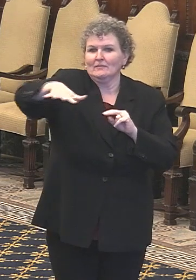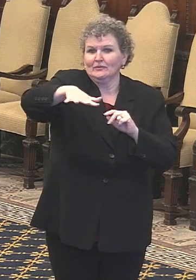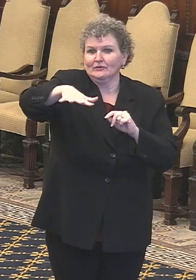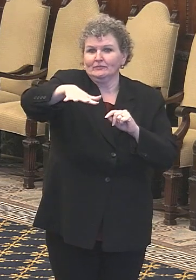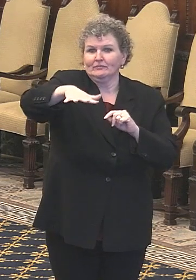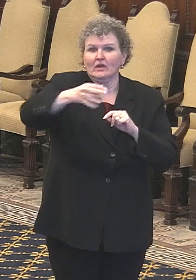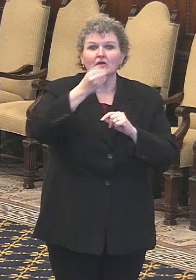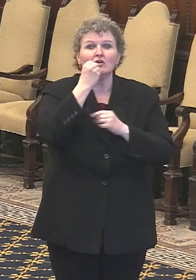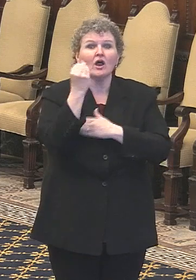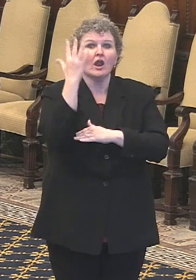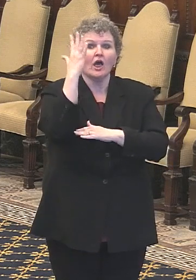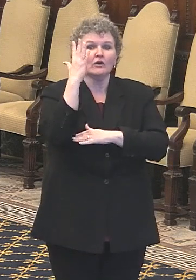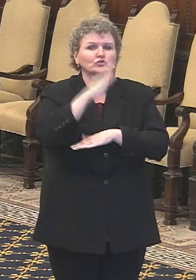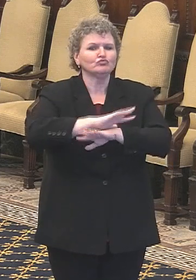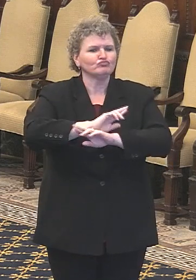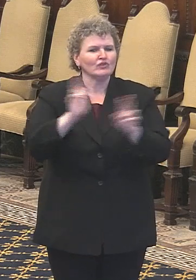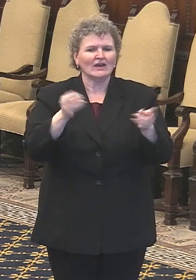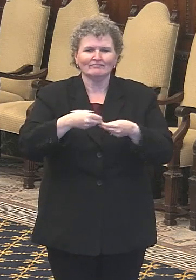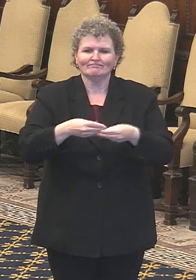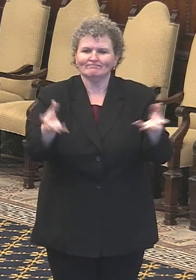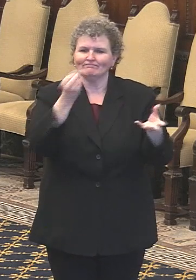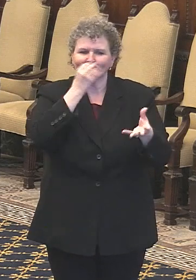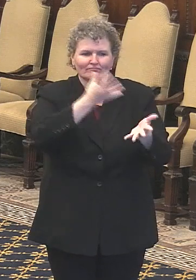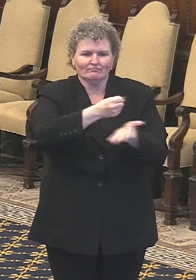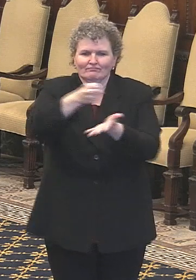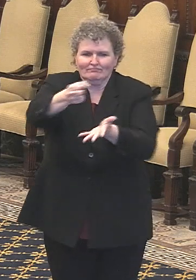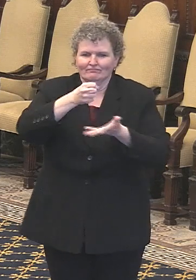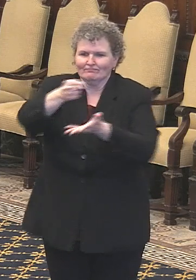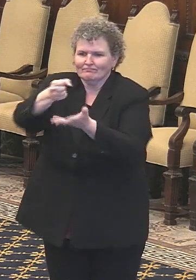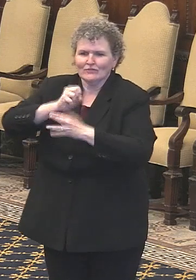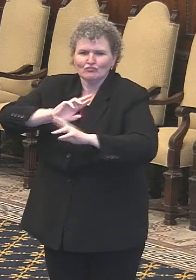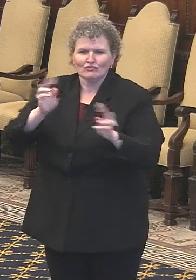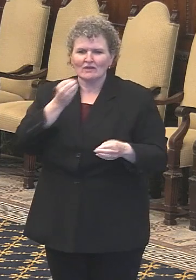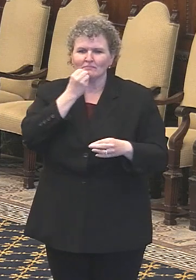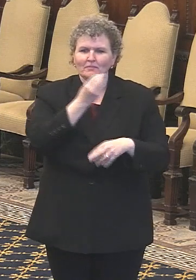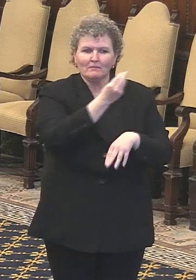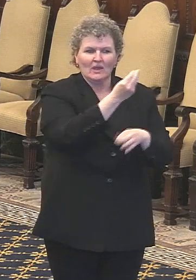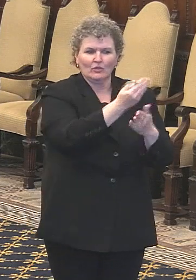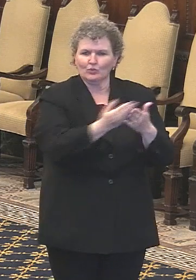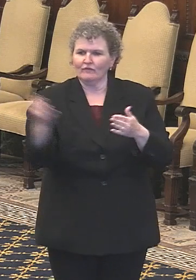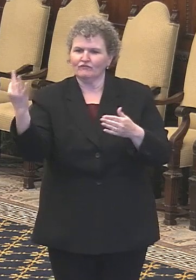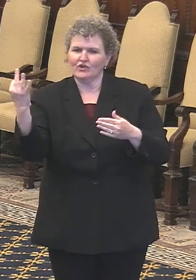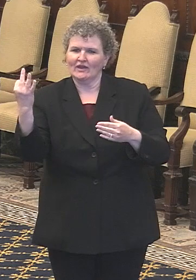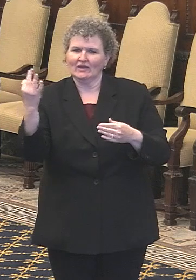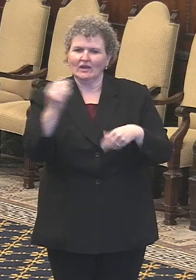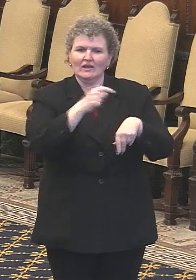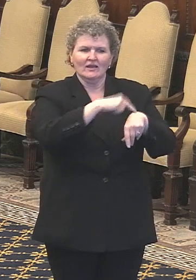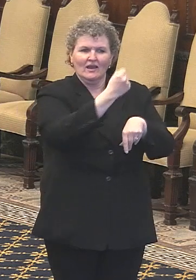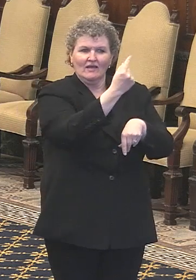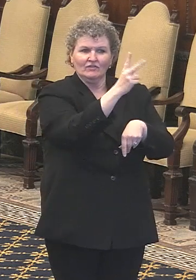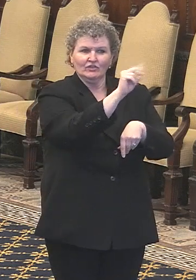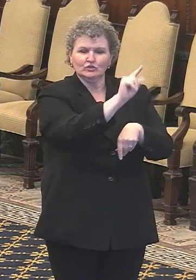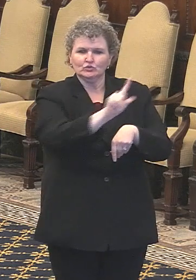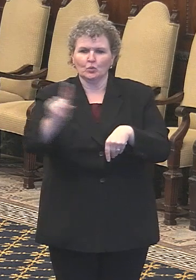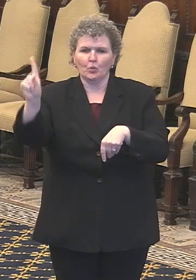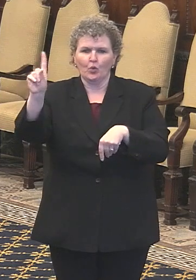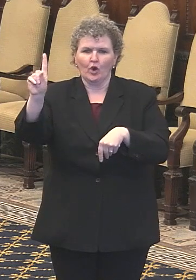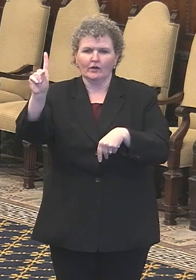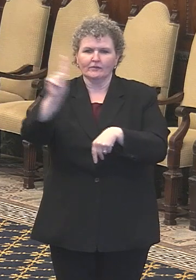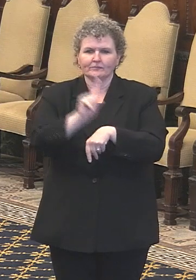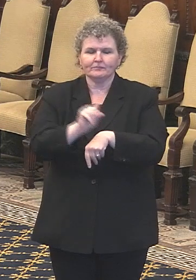available Monday through Friday, 11:30 a.m. to 1 p.m. It's 11:30 a.m. to 1 p.m. The other